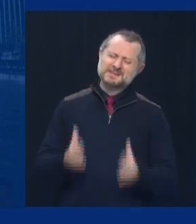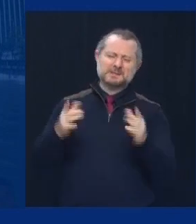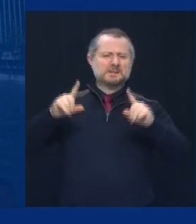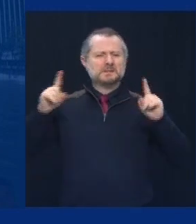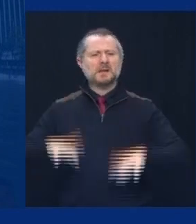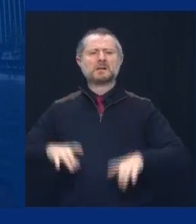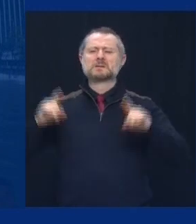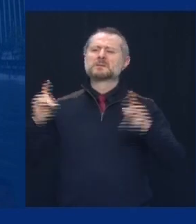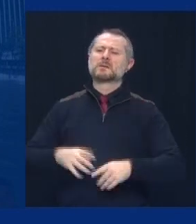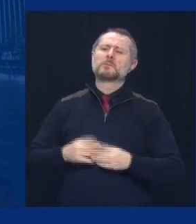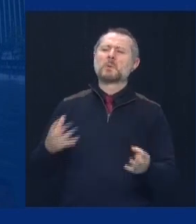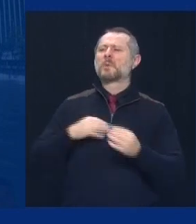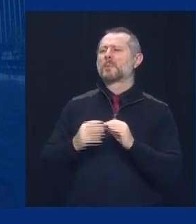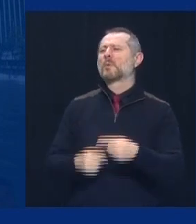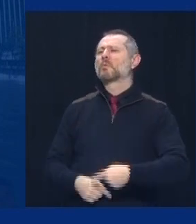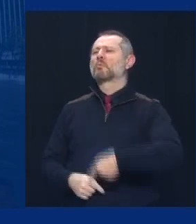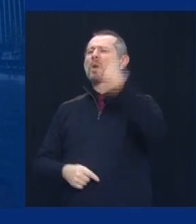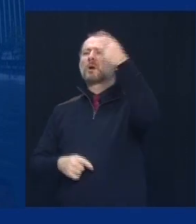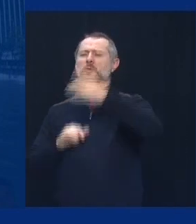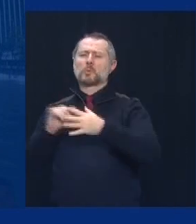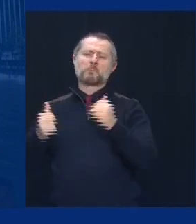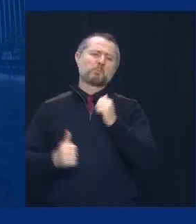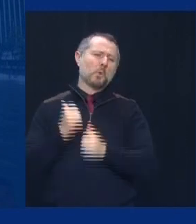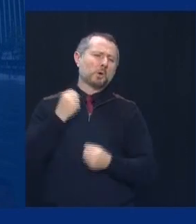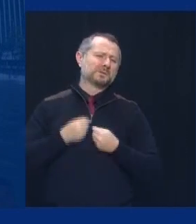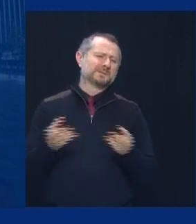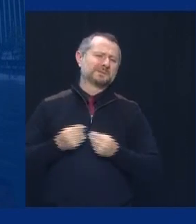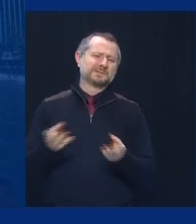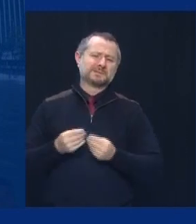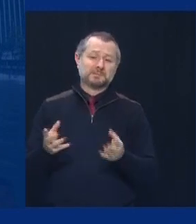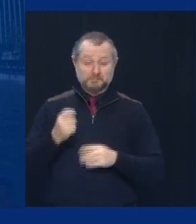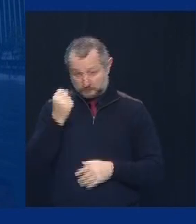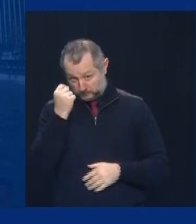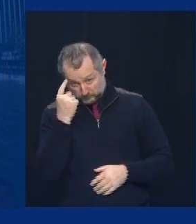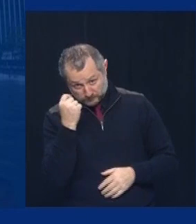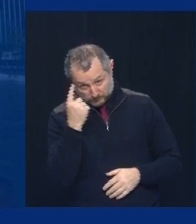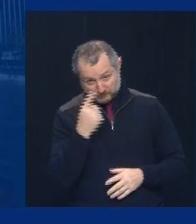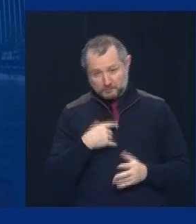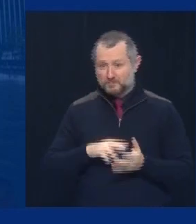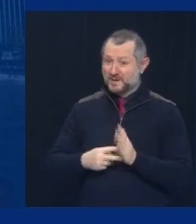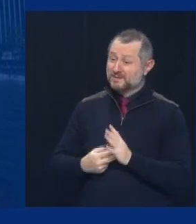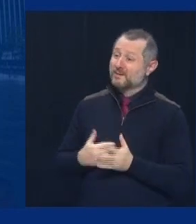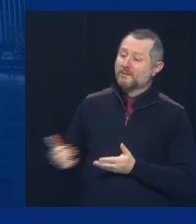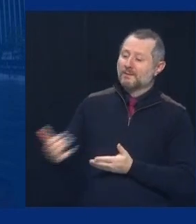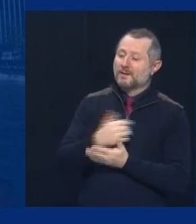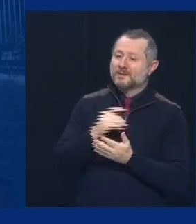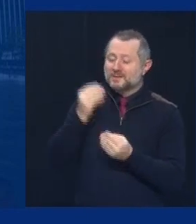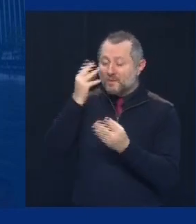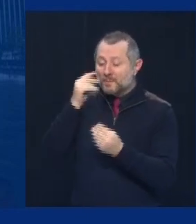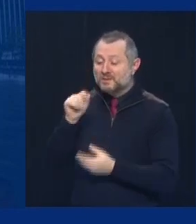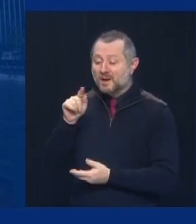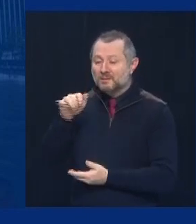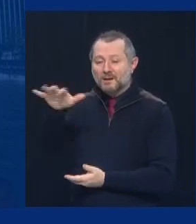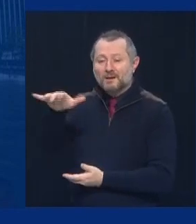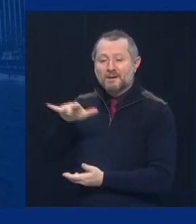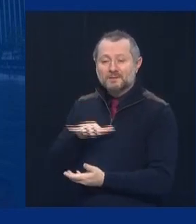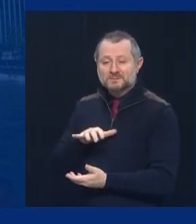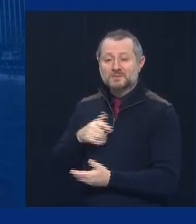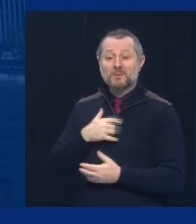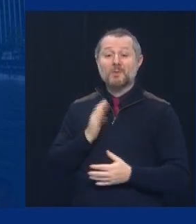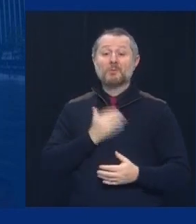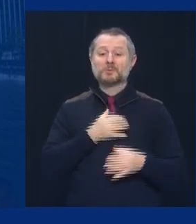any state in the nation. But that gives us actual facts that we can base our actions upon.